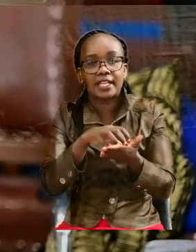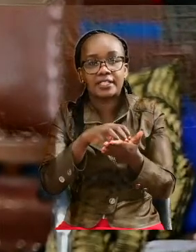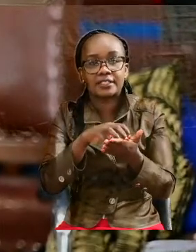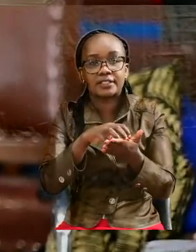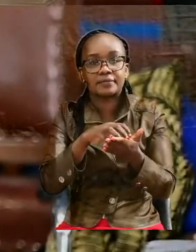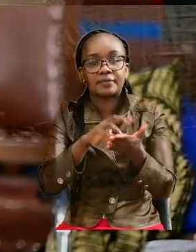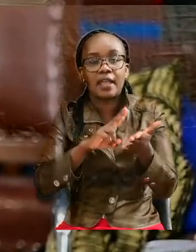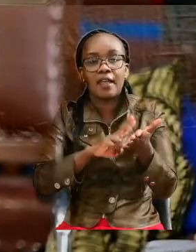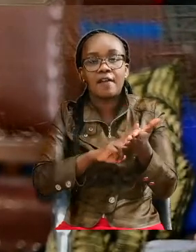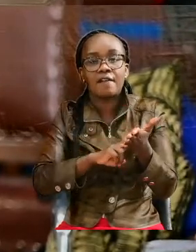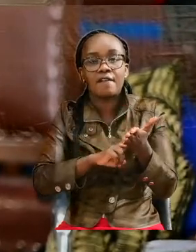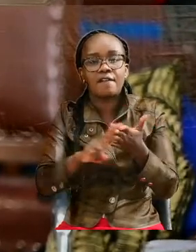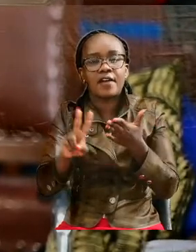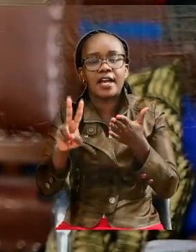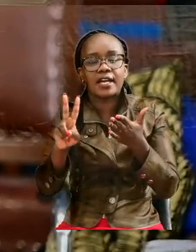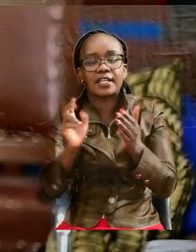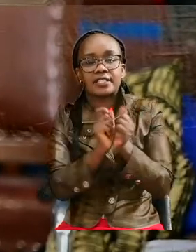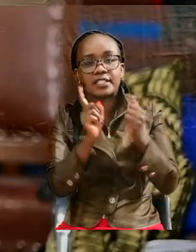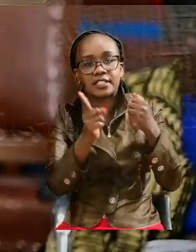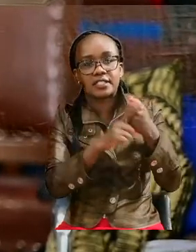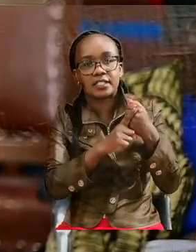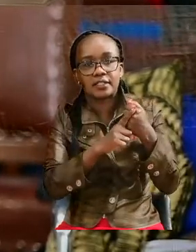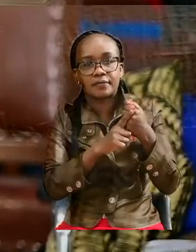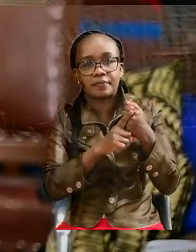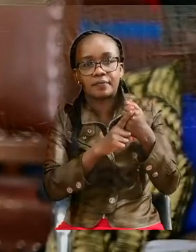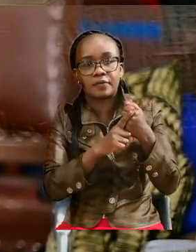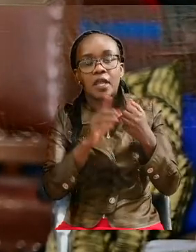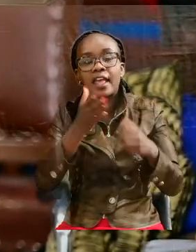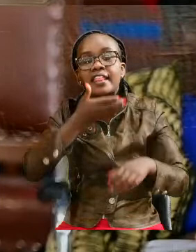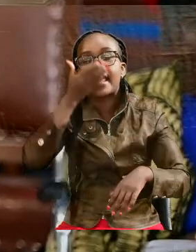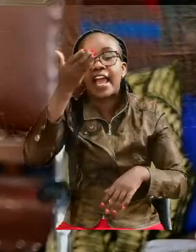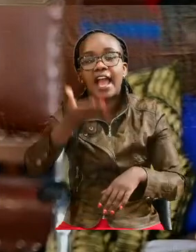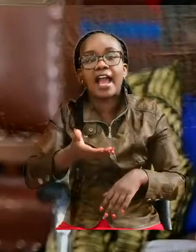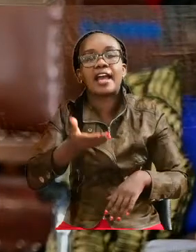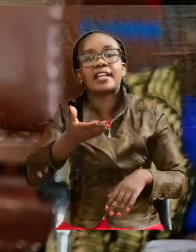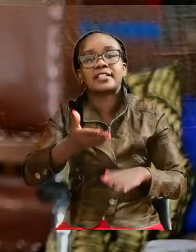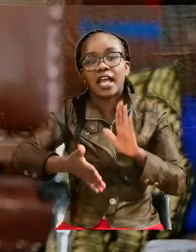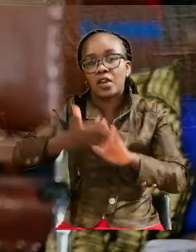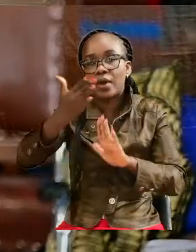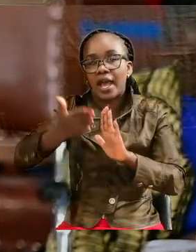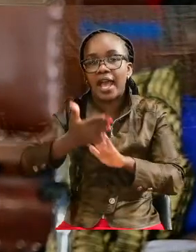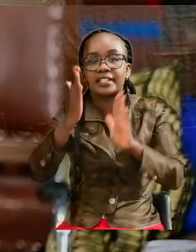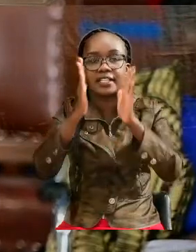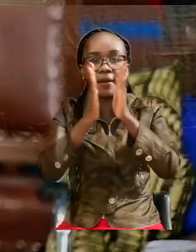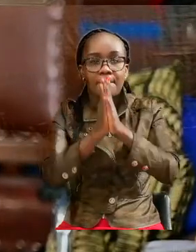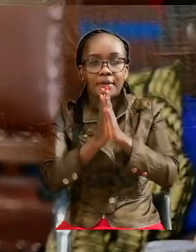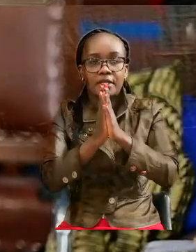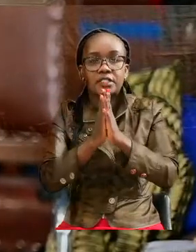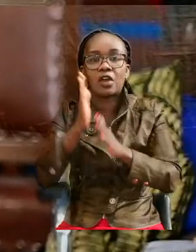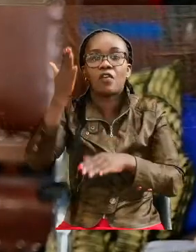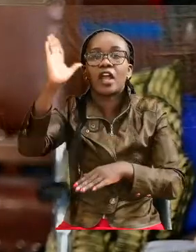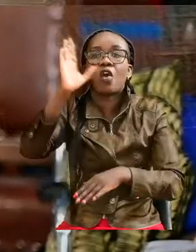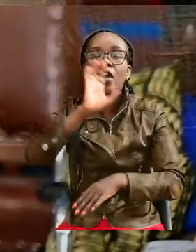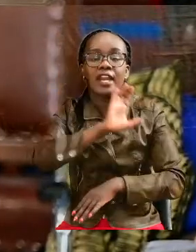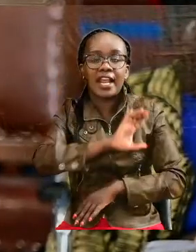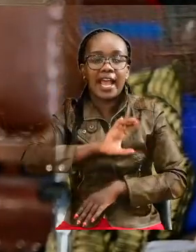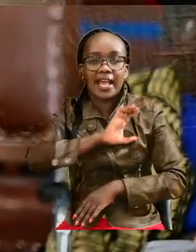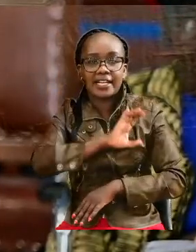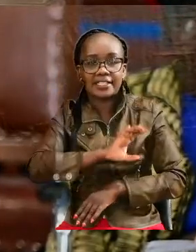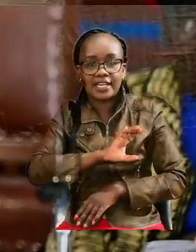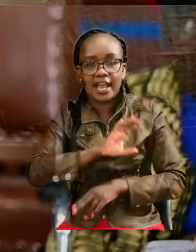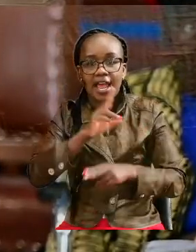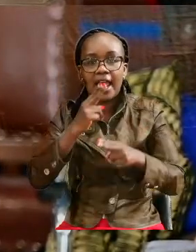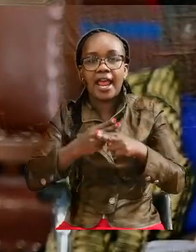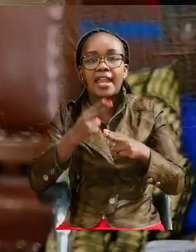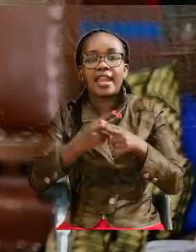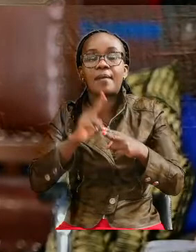verse 5 to 7. The answer to the urgent prayer leads to reflection on God's character, namely that